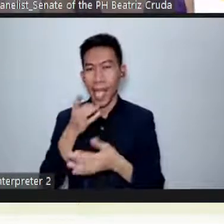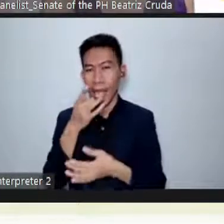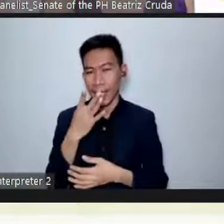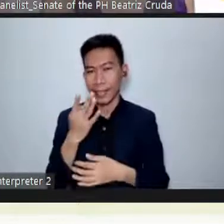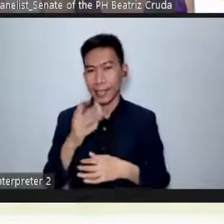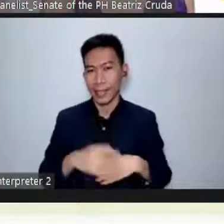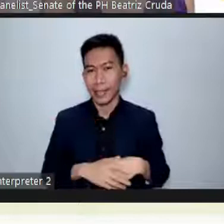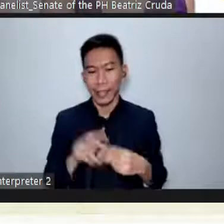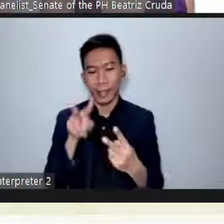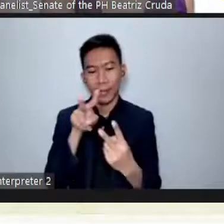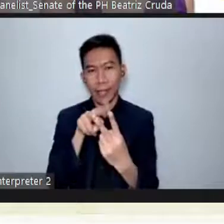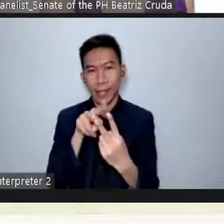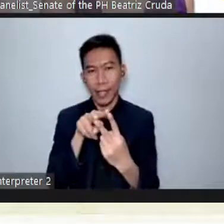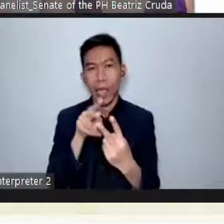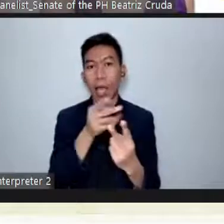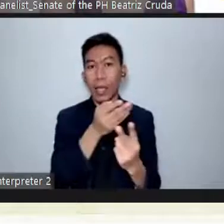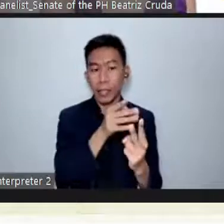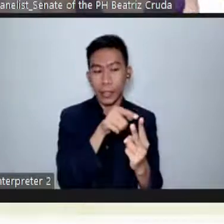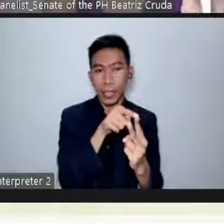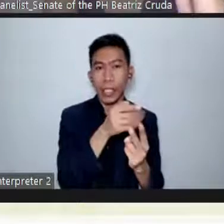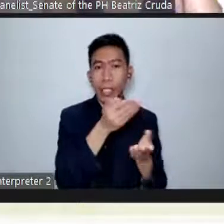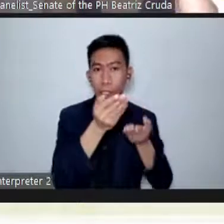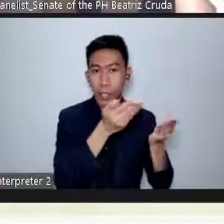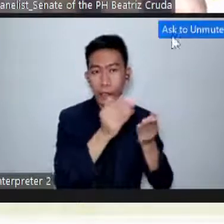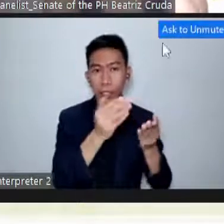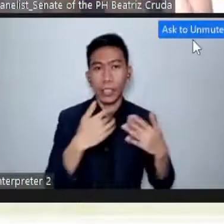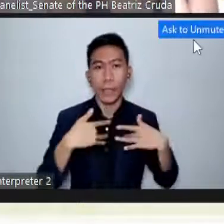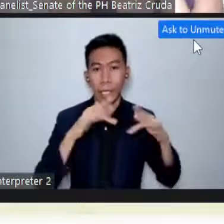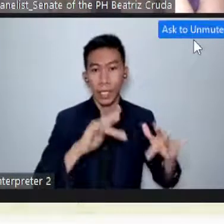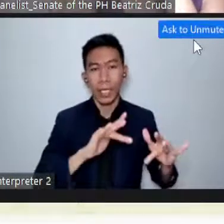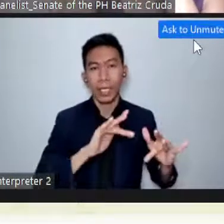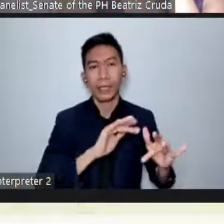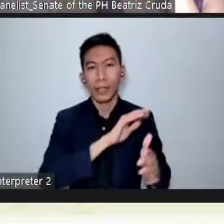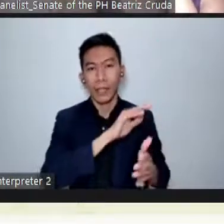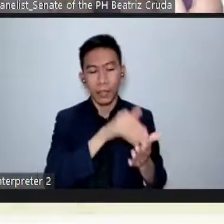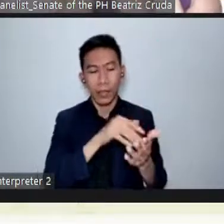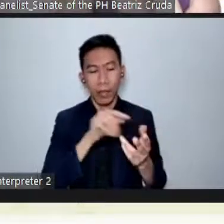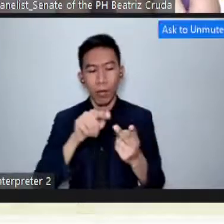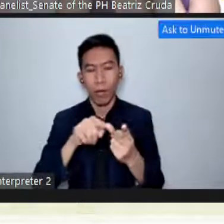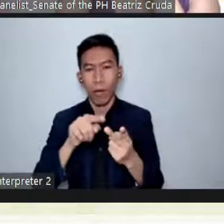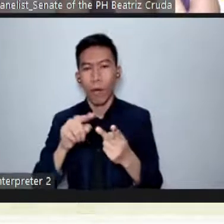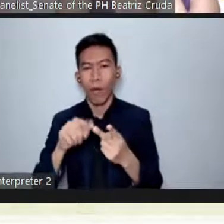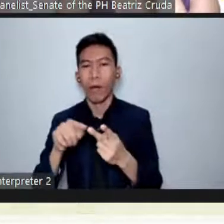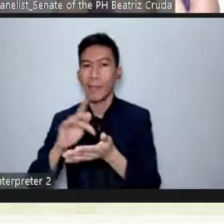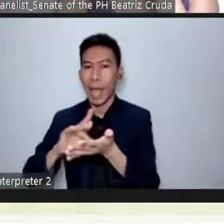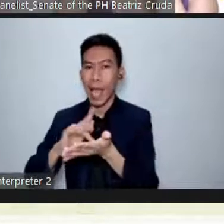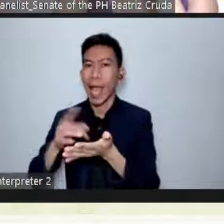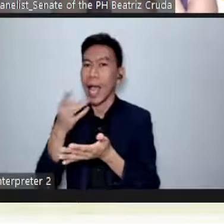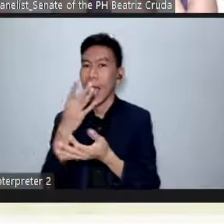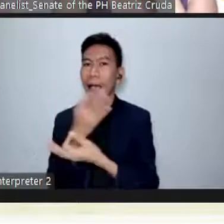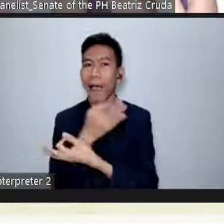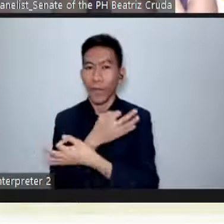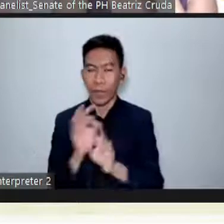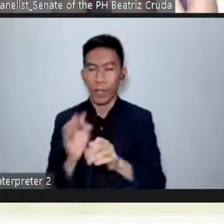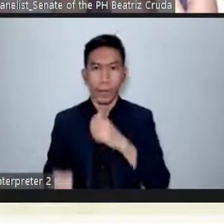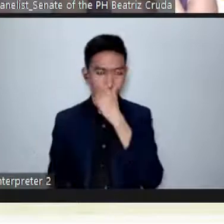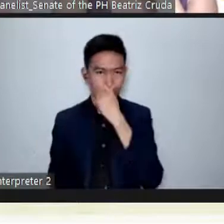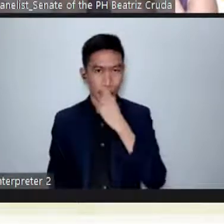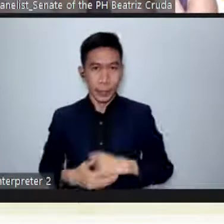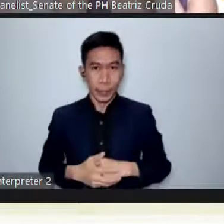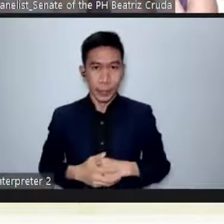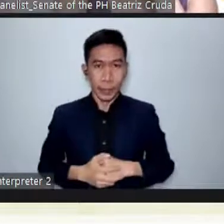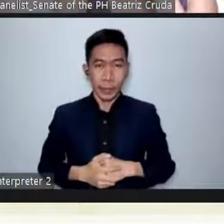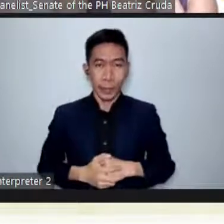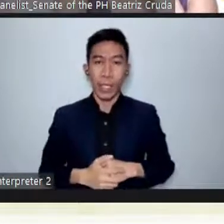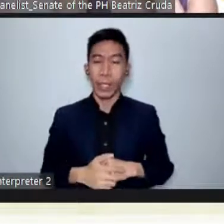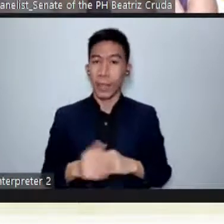either the service with the Malasakit and the MAIP or the actual gamot, na libreng gamot. Okay. And this is